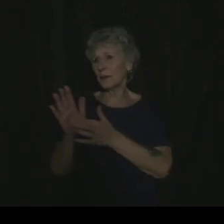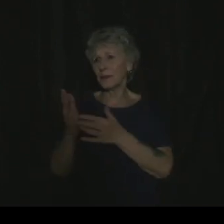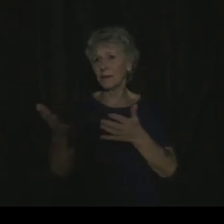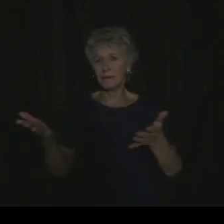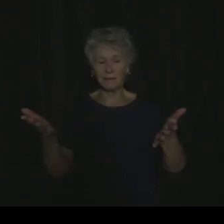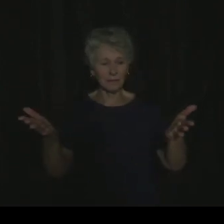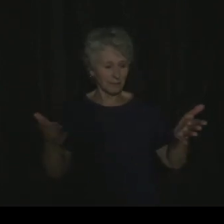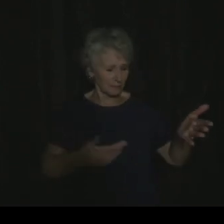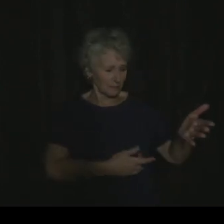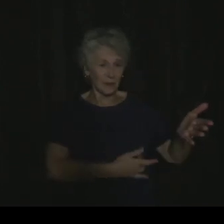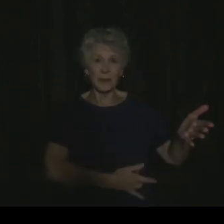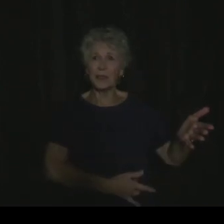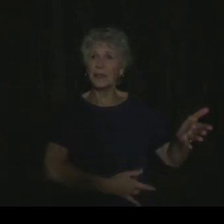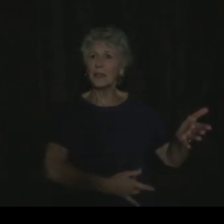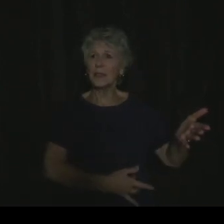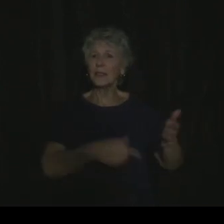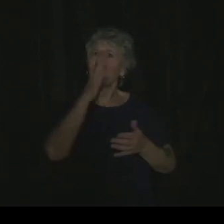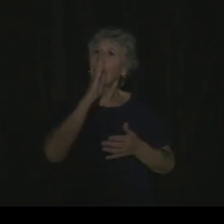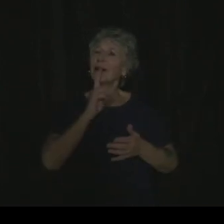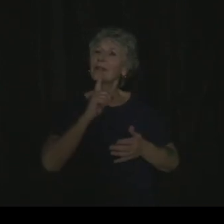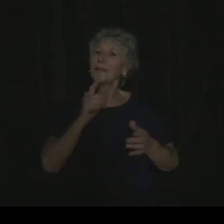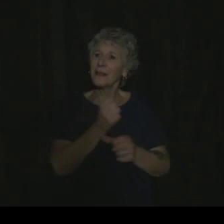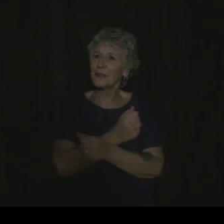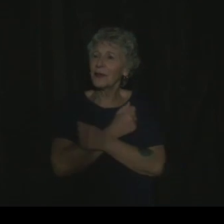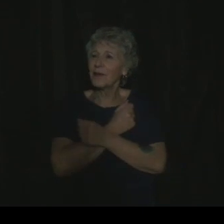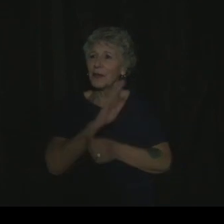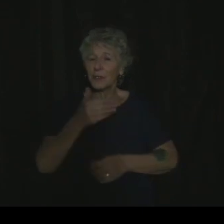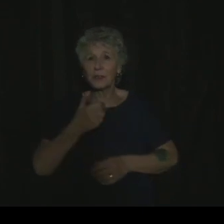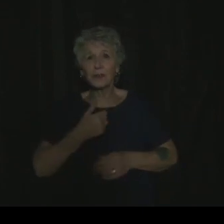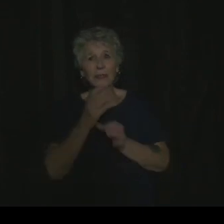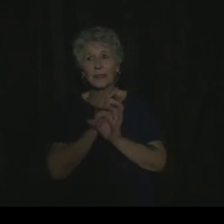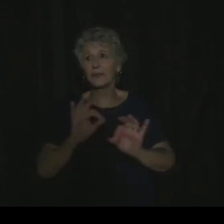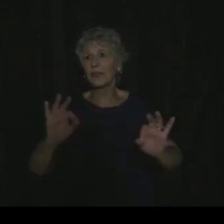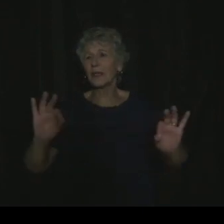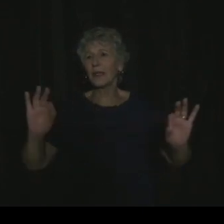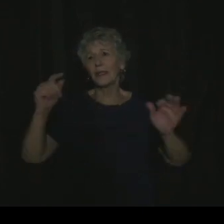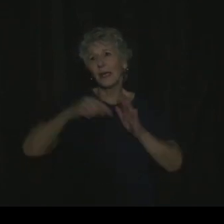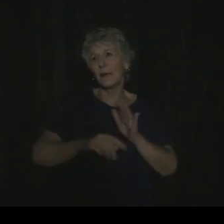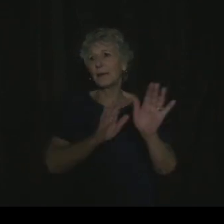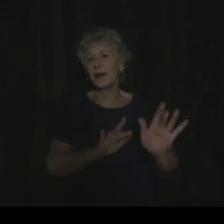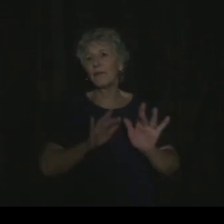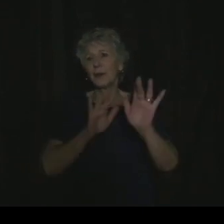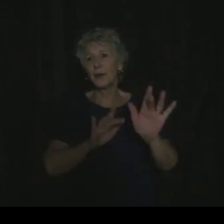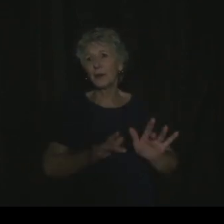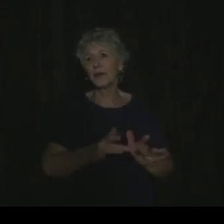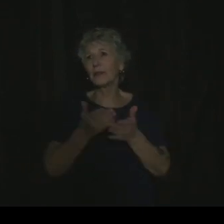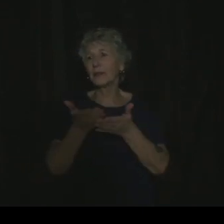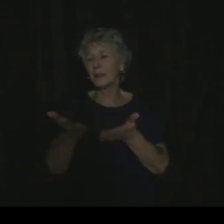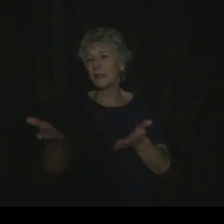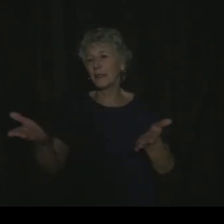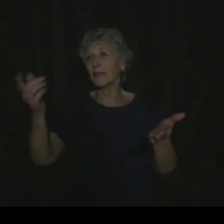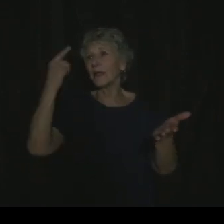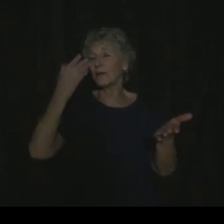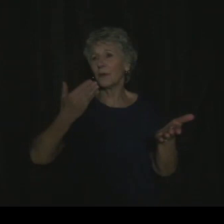his hands. God is love, his grace so free, depth of